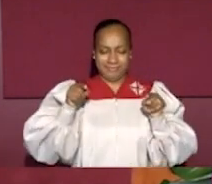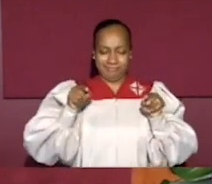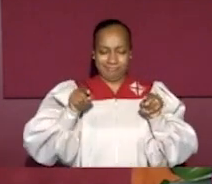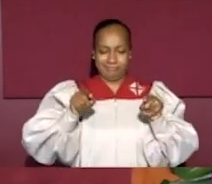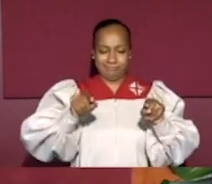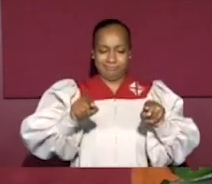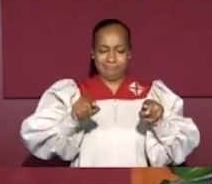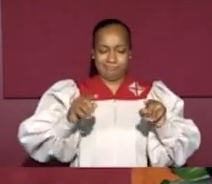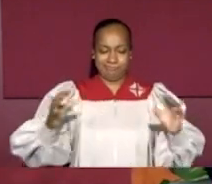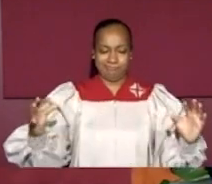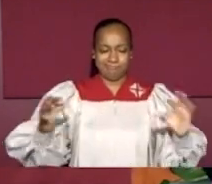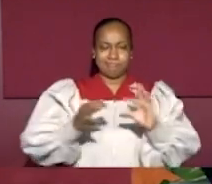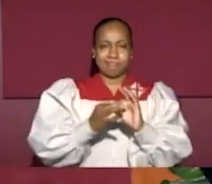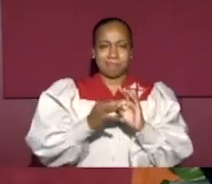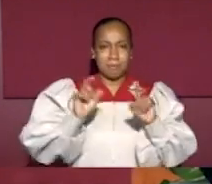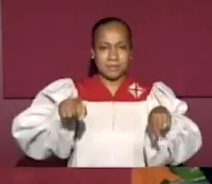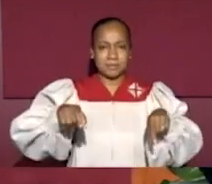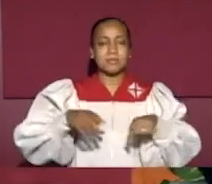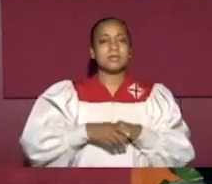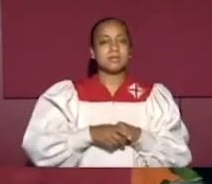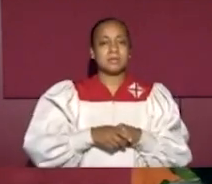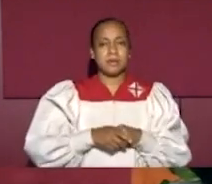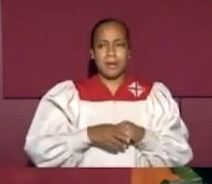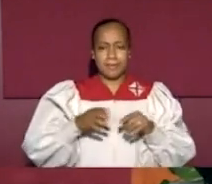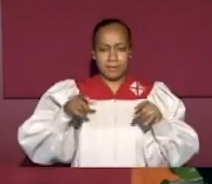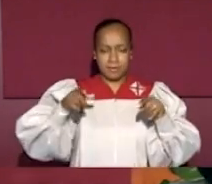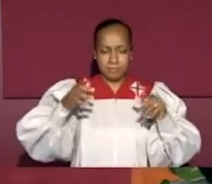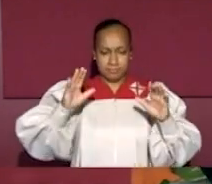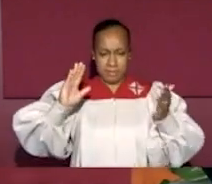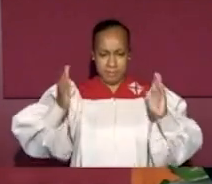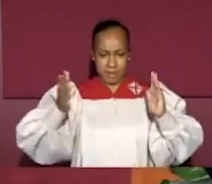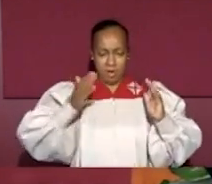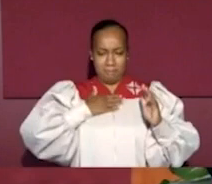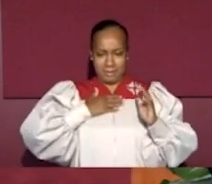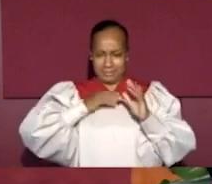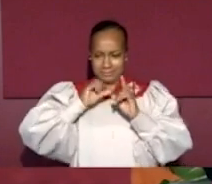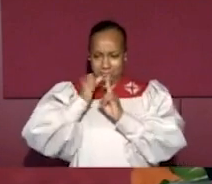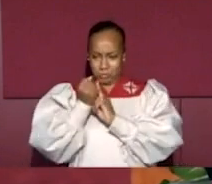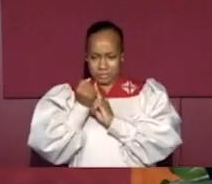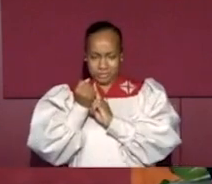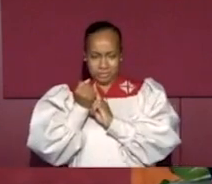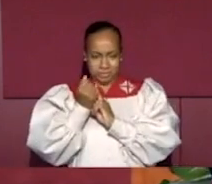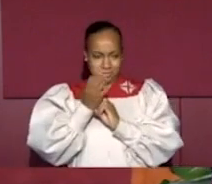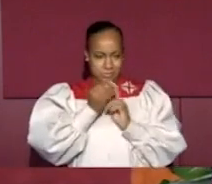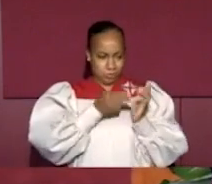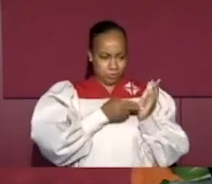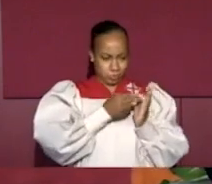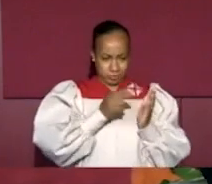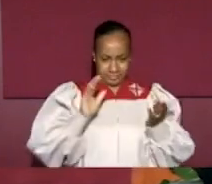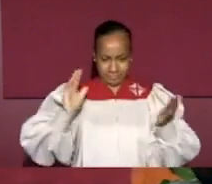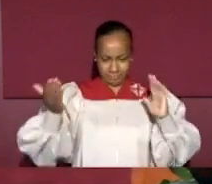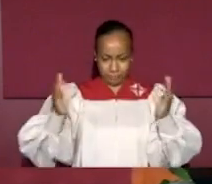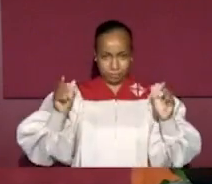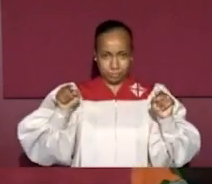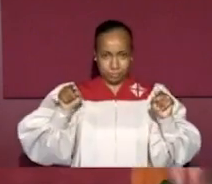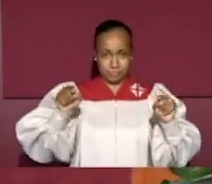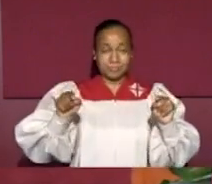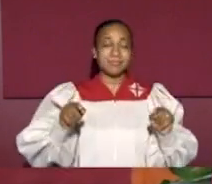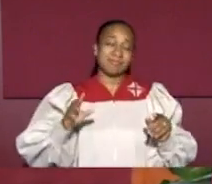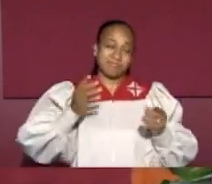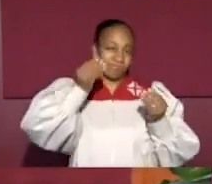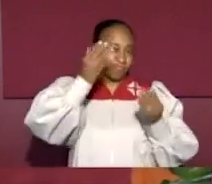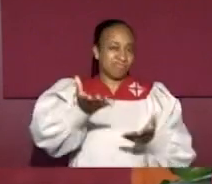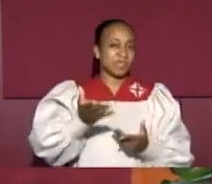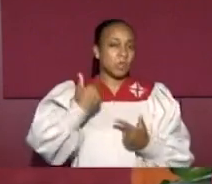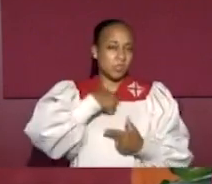reconcile my situation with the truth. And we looked at some statements under that. We said, first of all, we've all